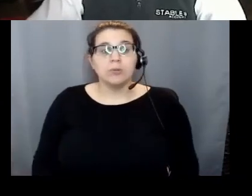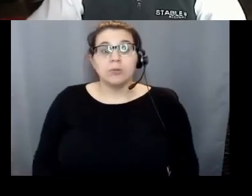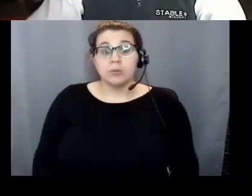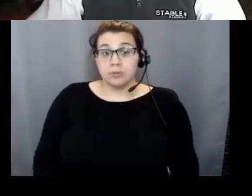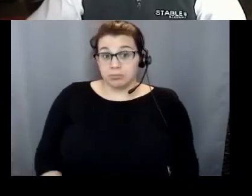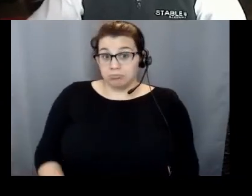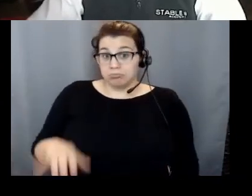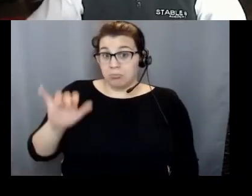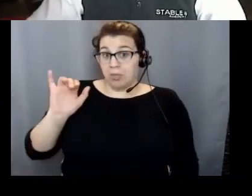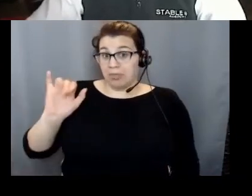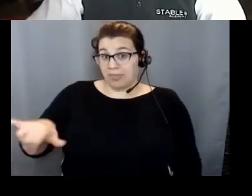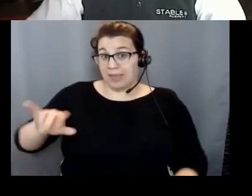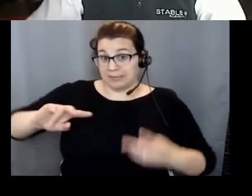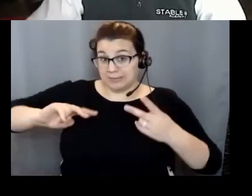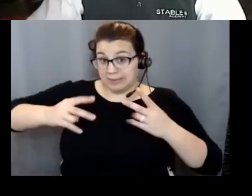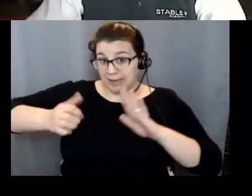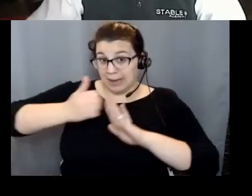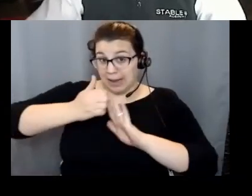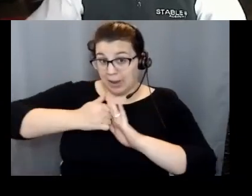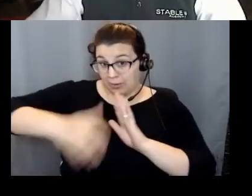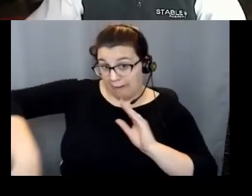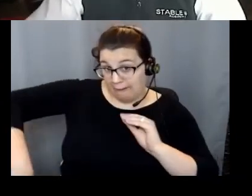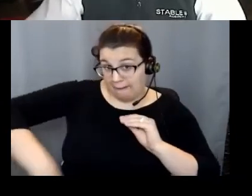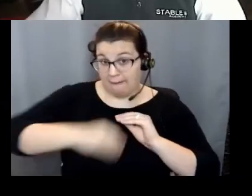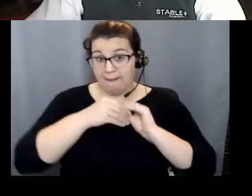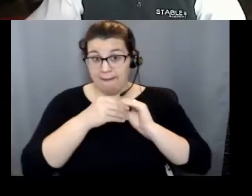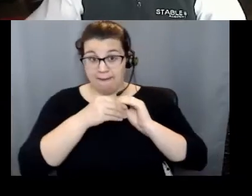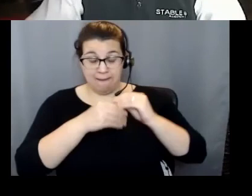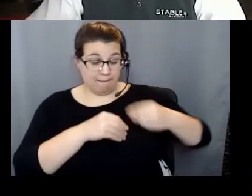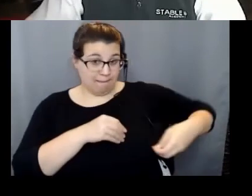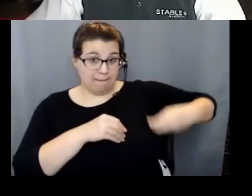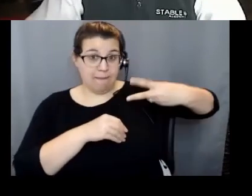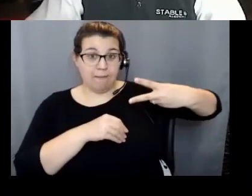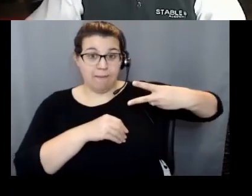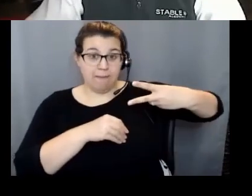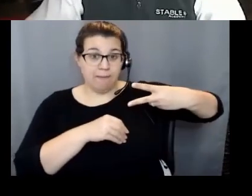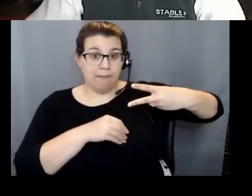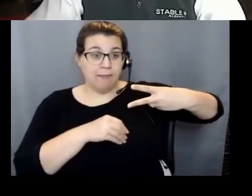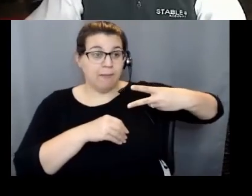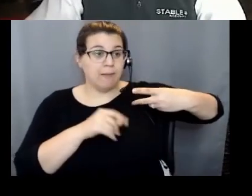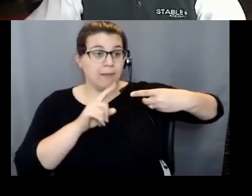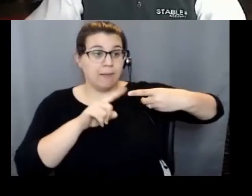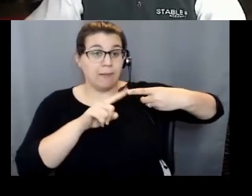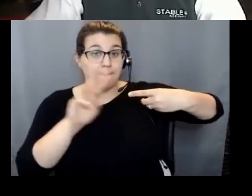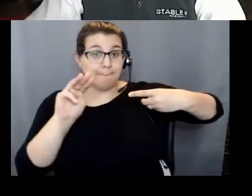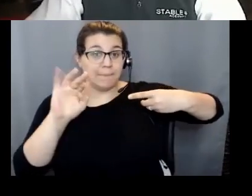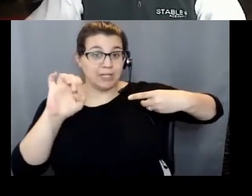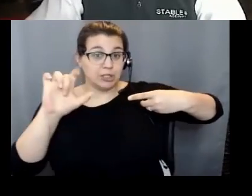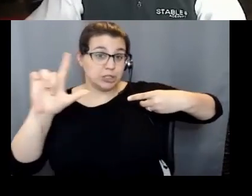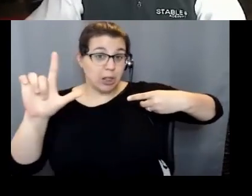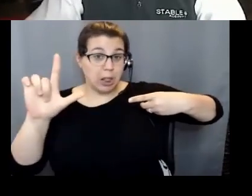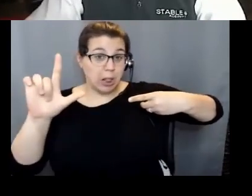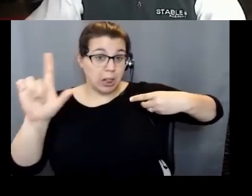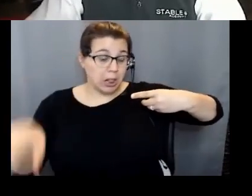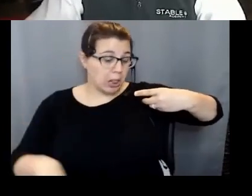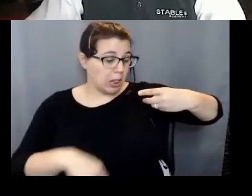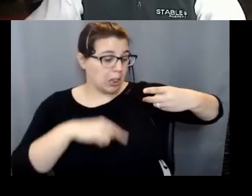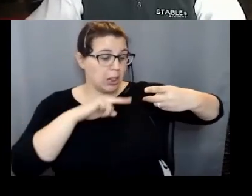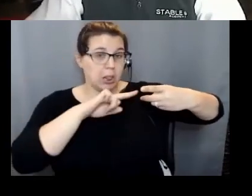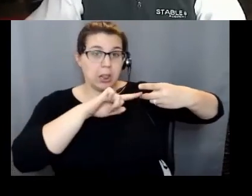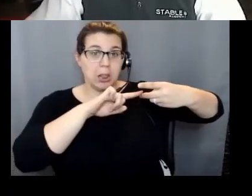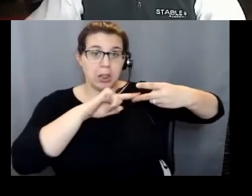is added, then on this dashboard where you see this first account here for Mitchell, you'll see an exact